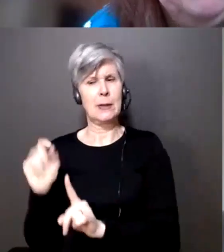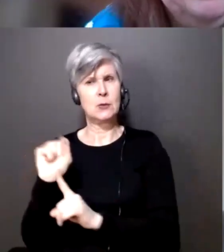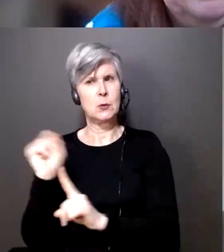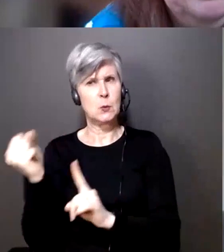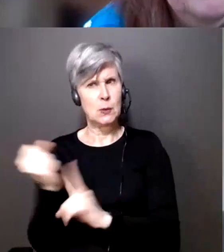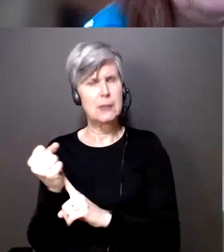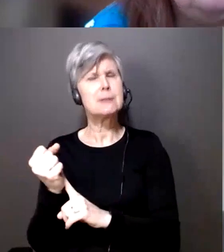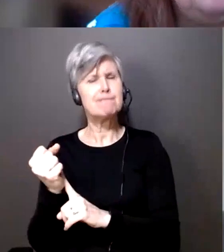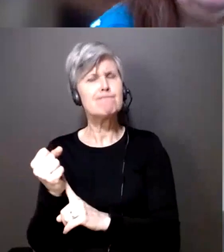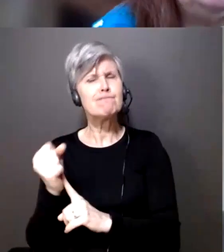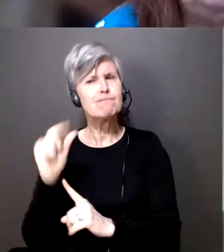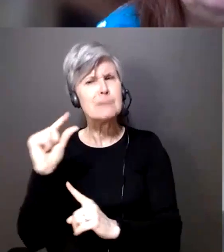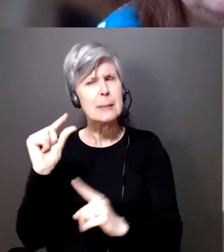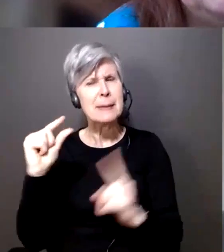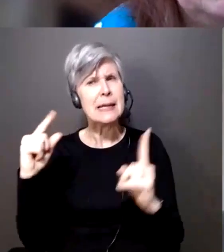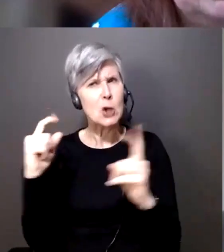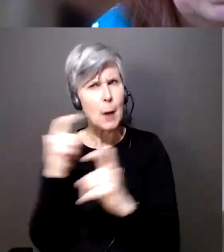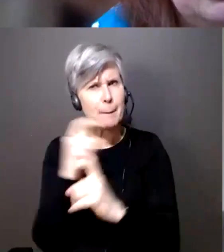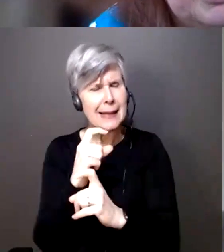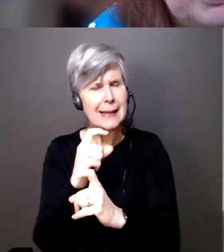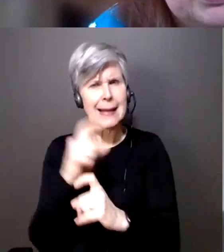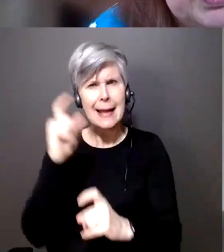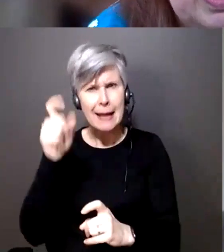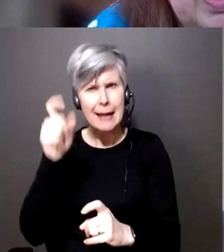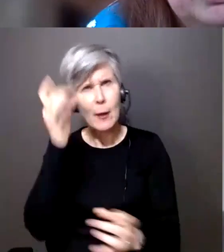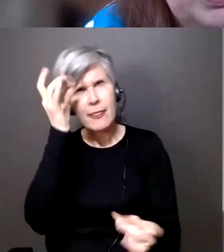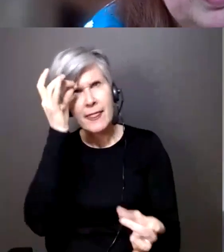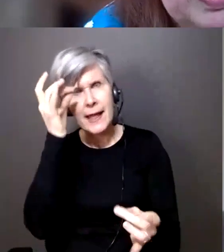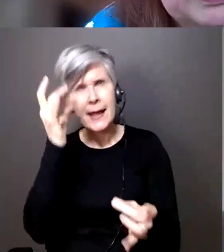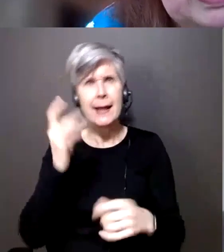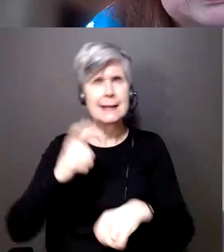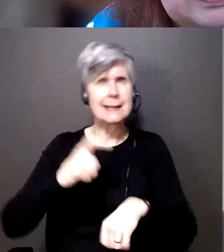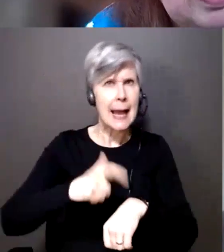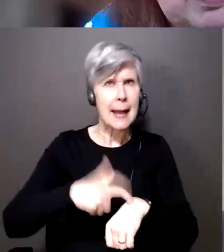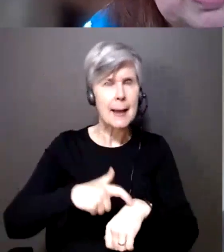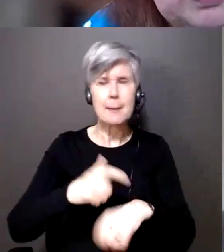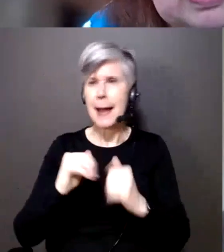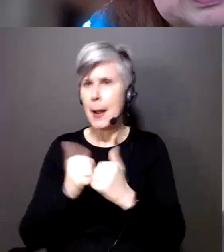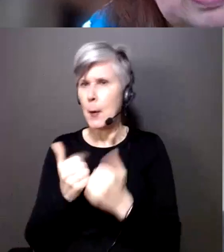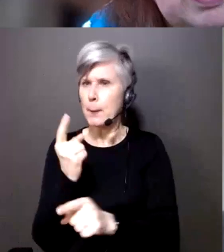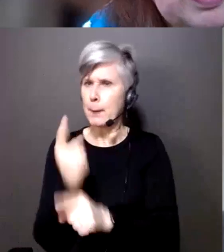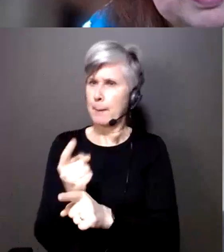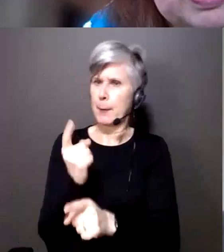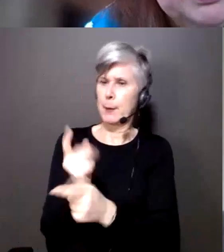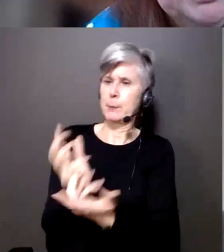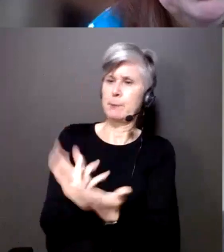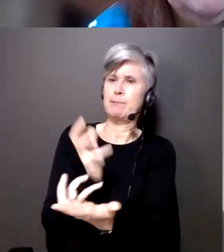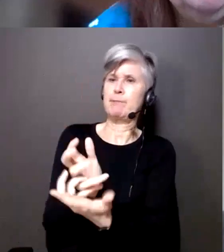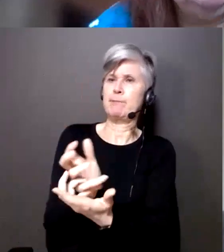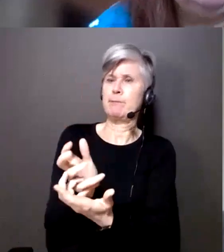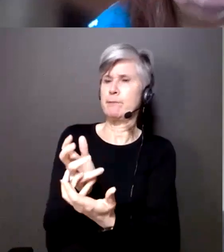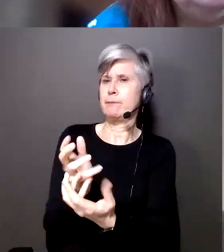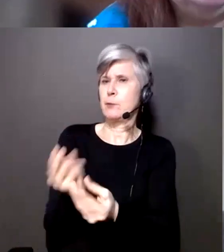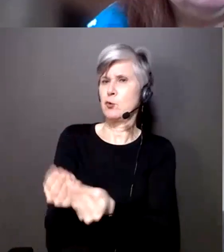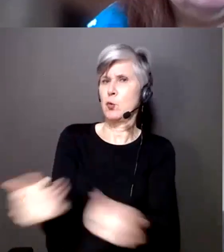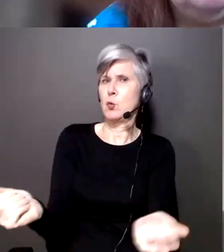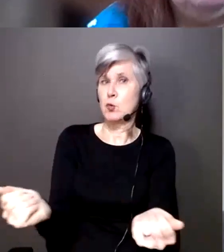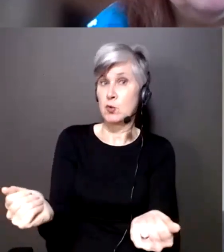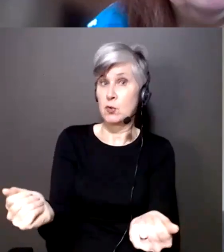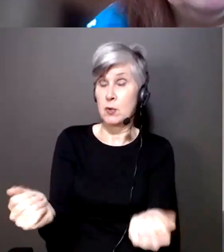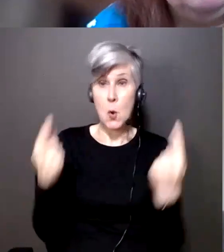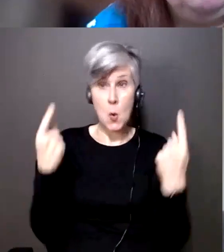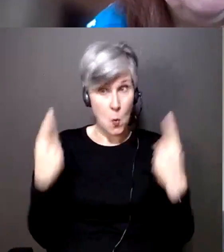of finding the right solutions. And of course, after this agreement and these conversations, there's always